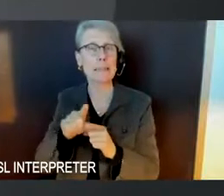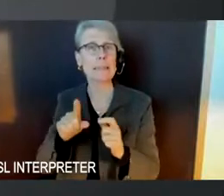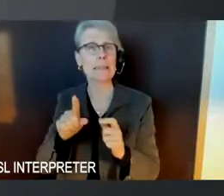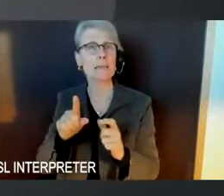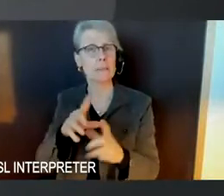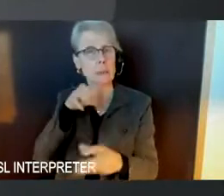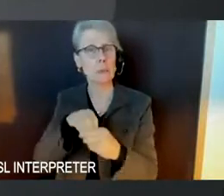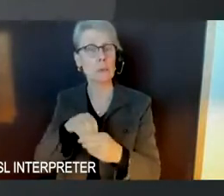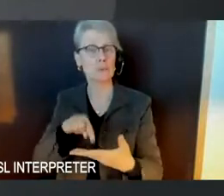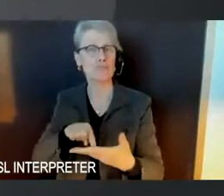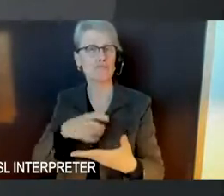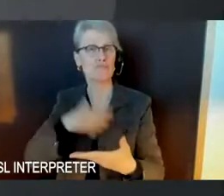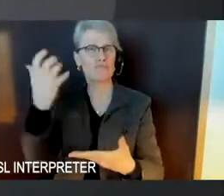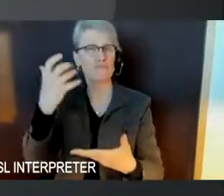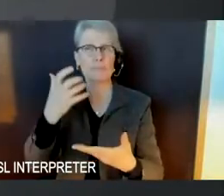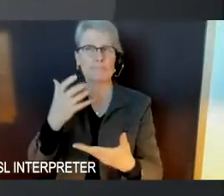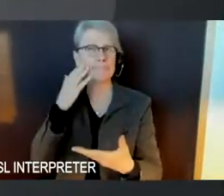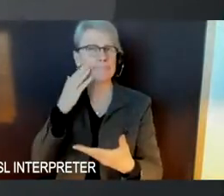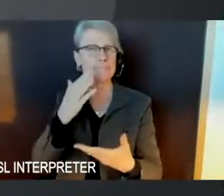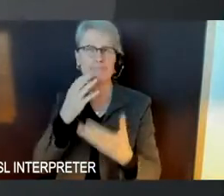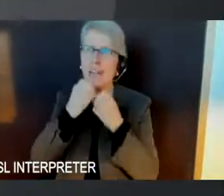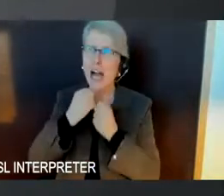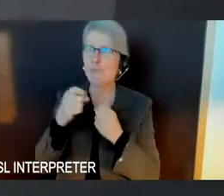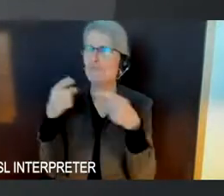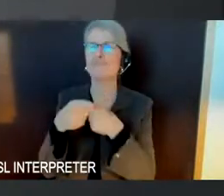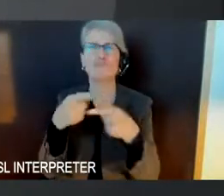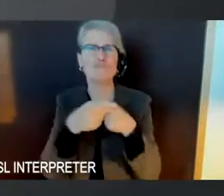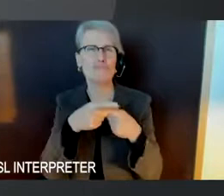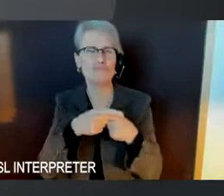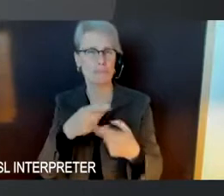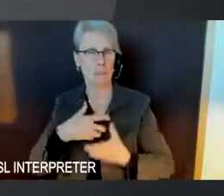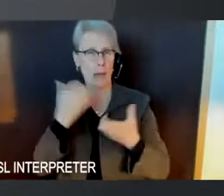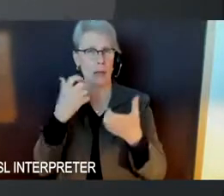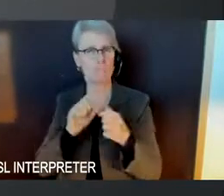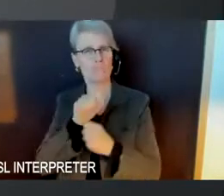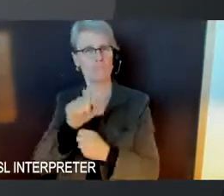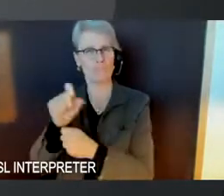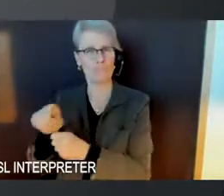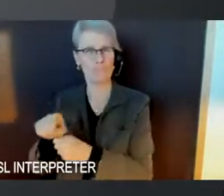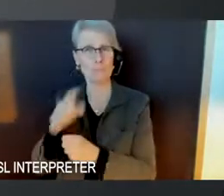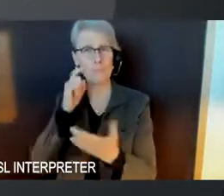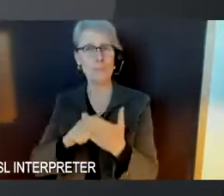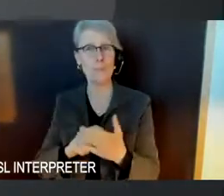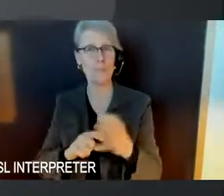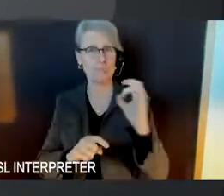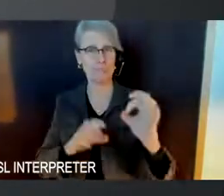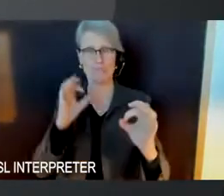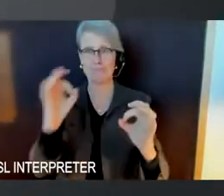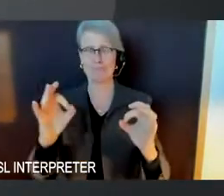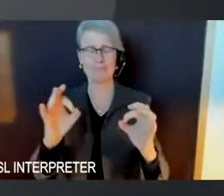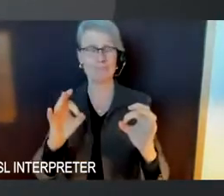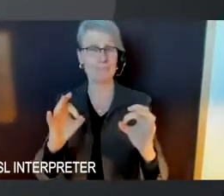tweets that express moral outrage. And as you can see very clearly, there